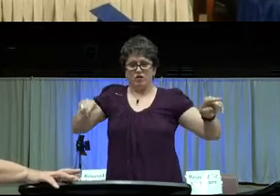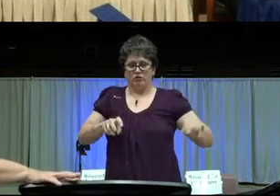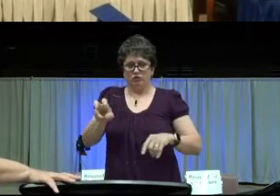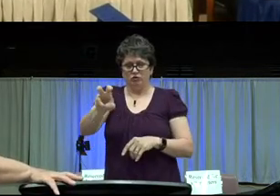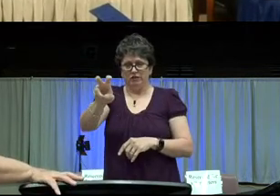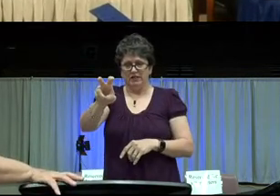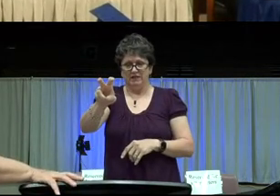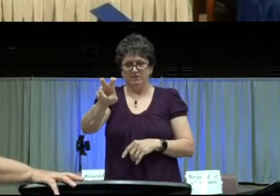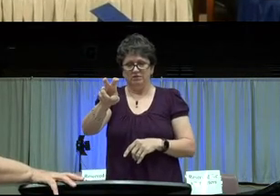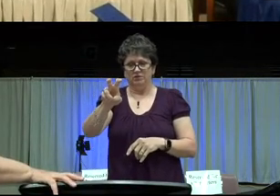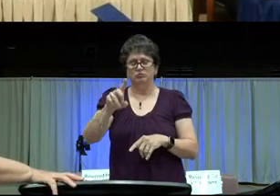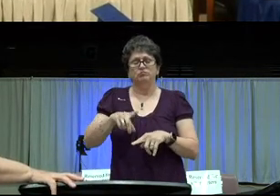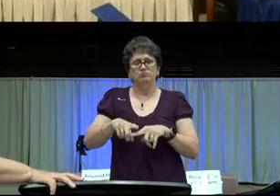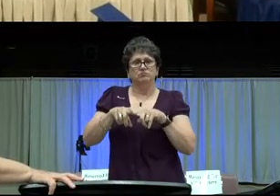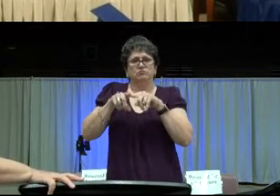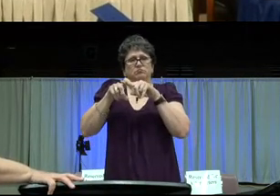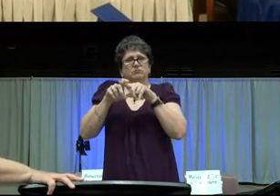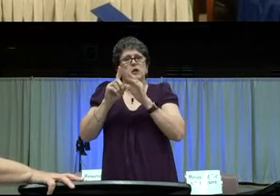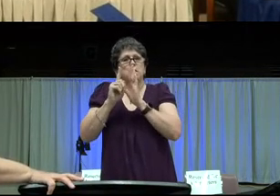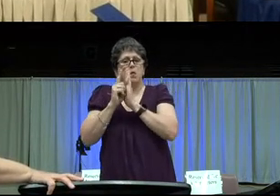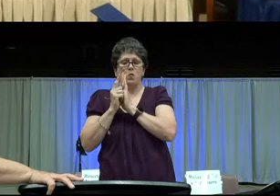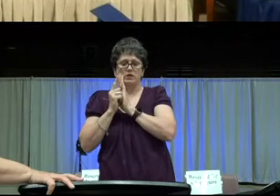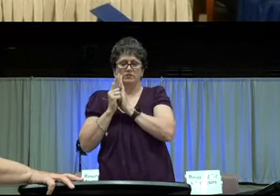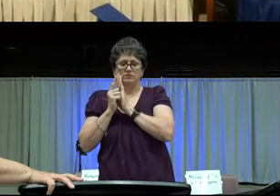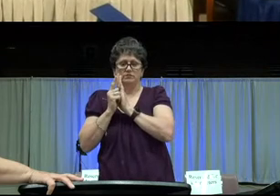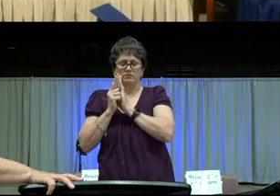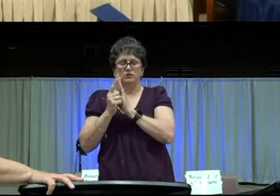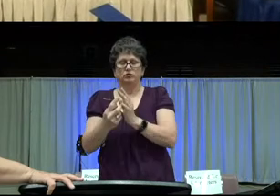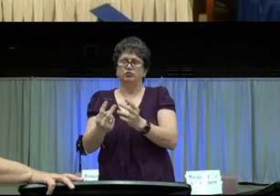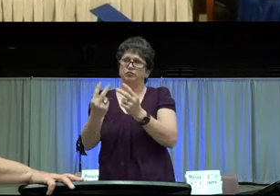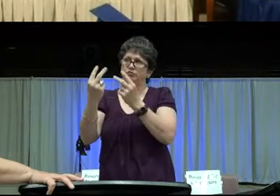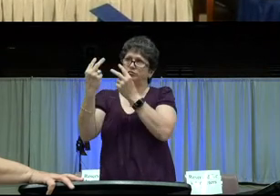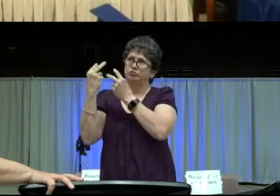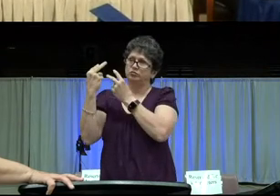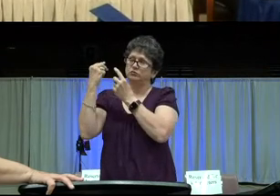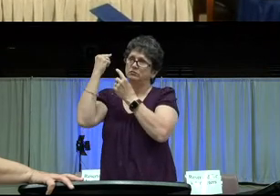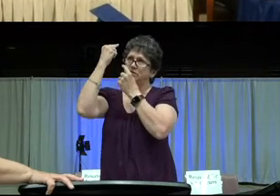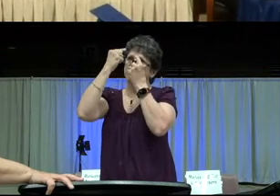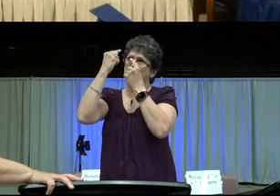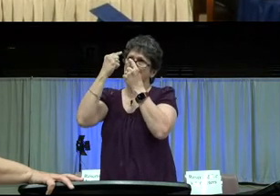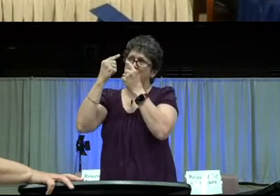journeys, let us all take a moment to reflect on our paths thus far.